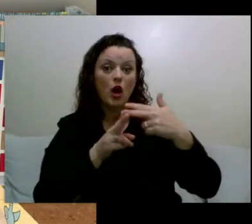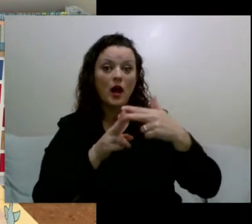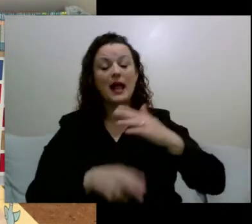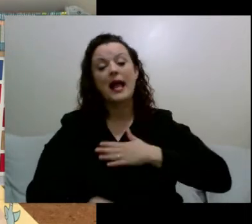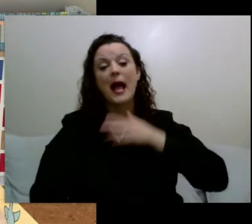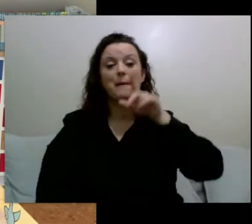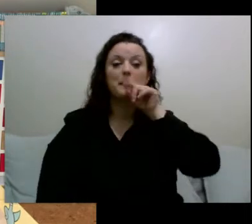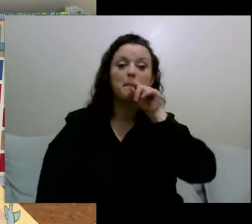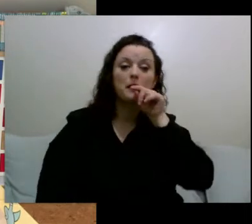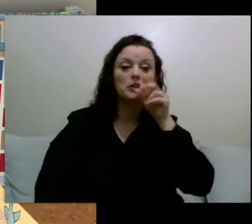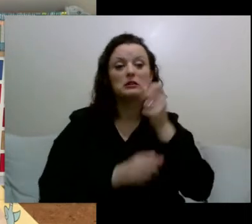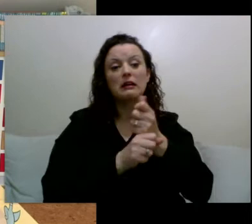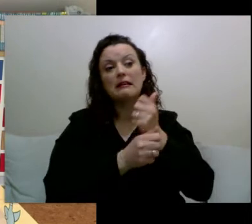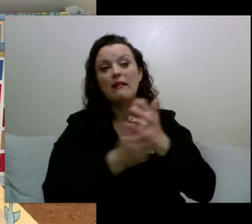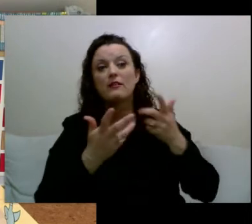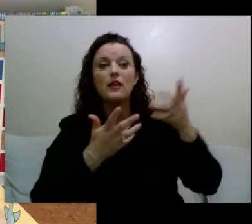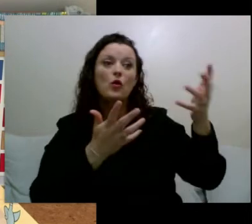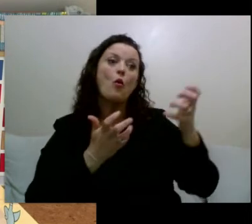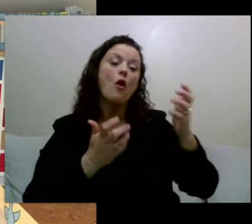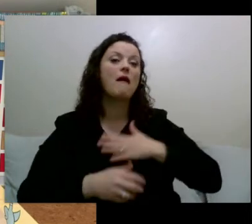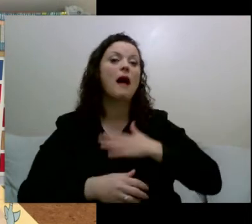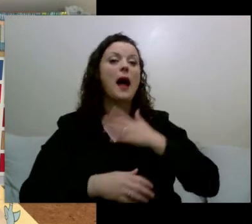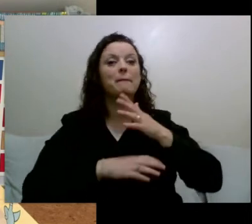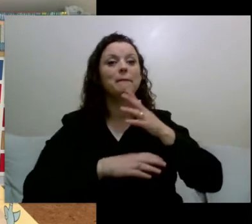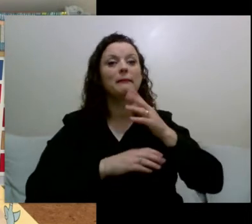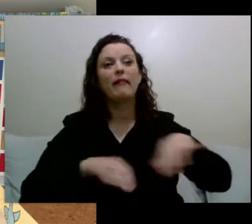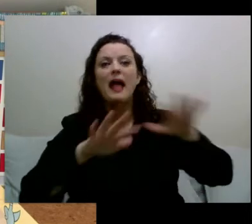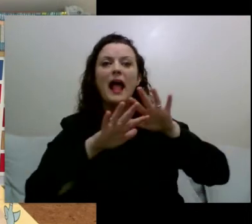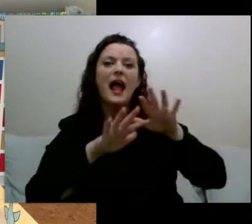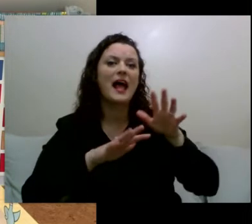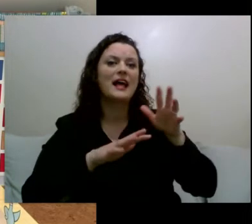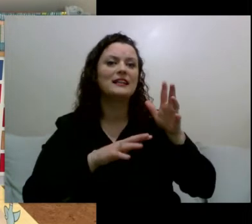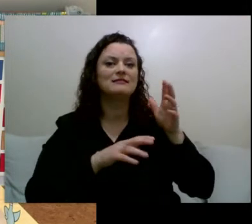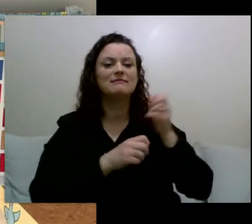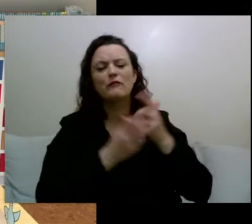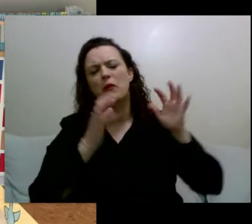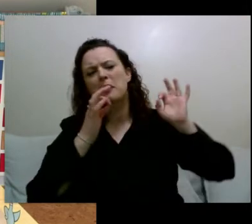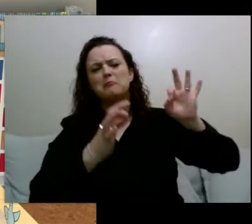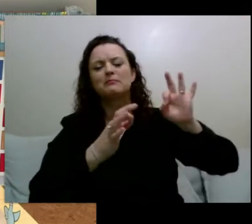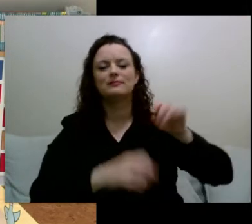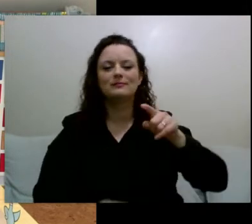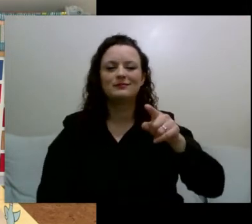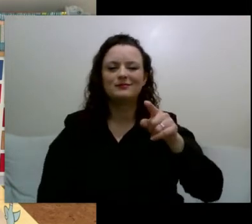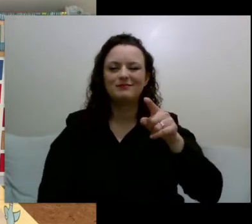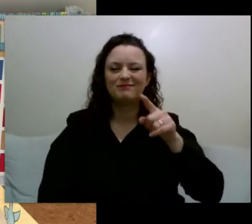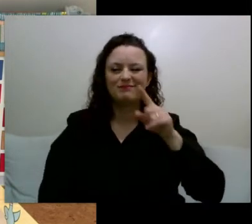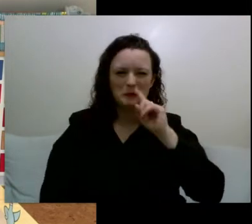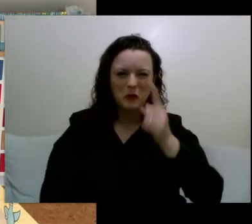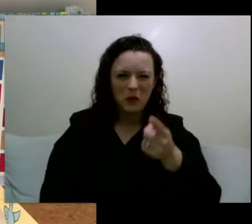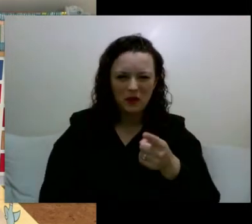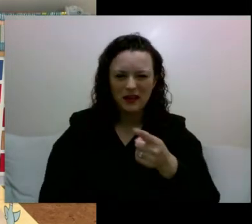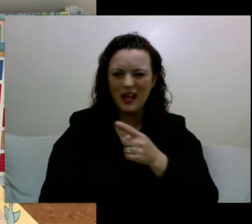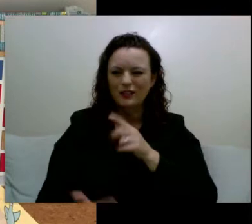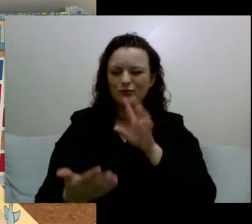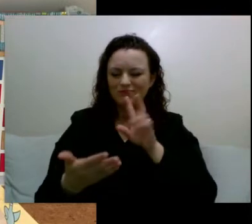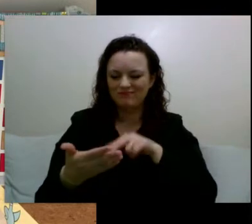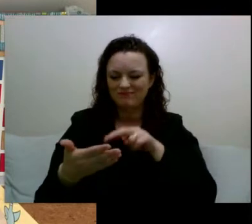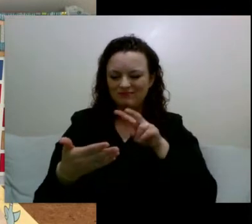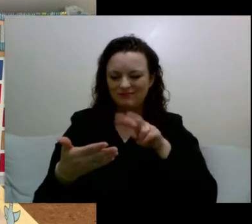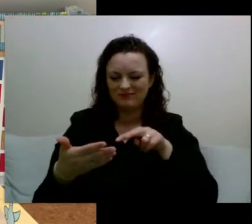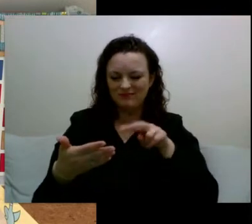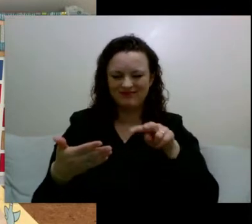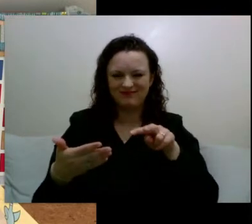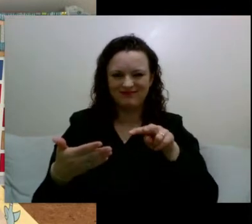really great, it'd be pretty boring, right? And by the end, you would stop reading that book. Eli